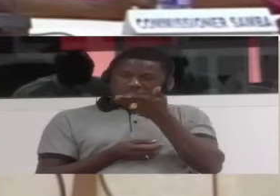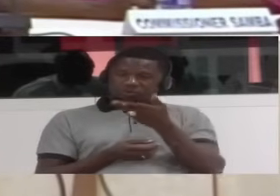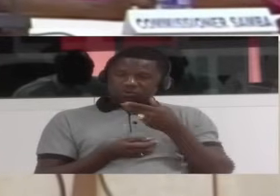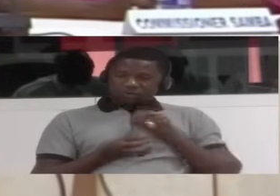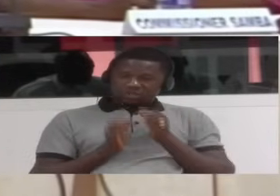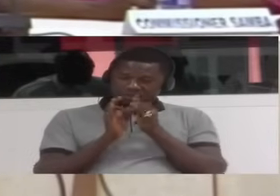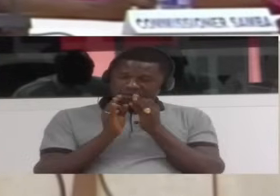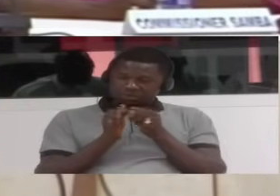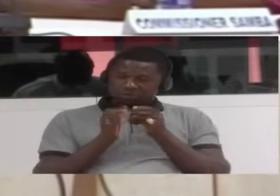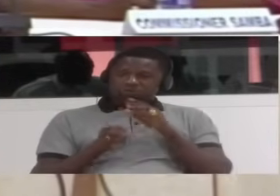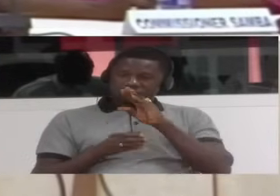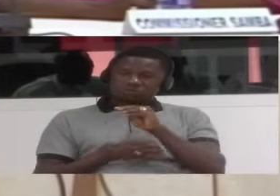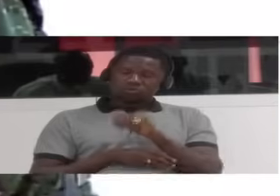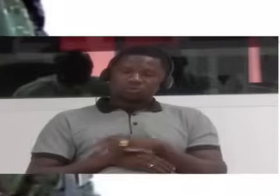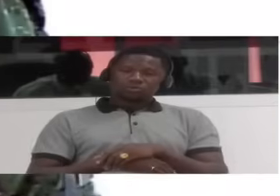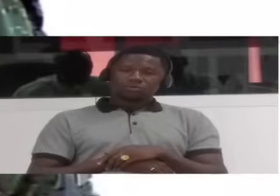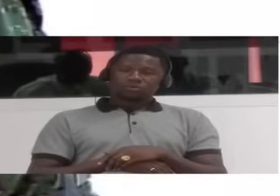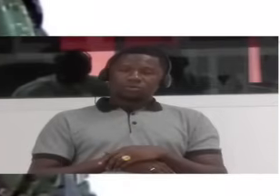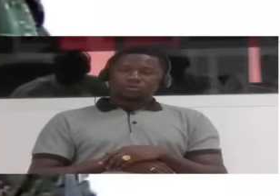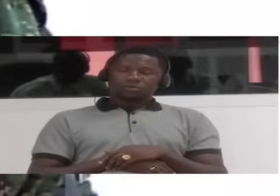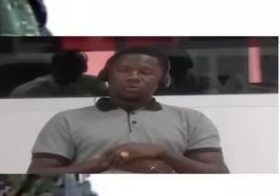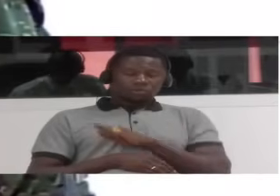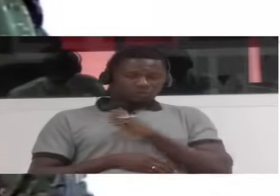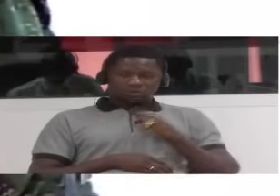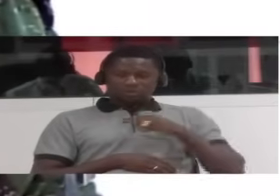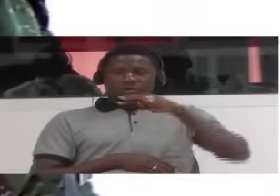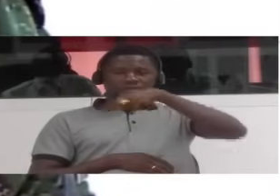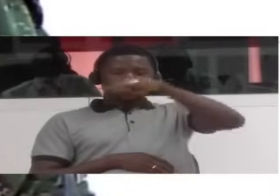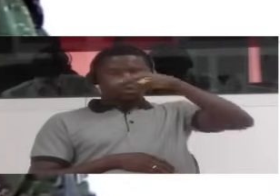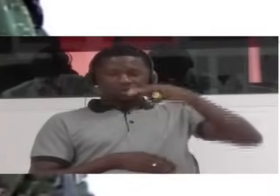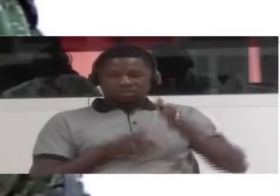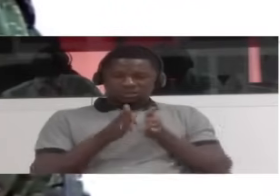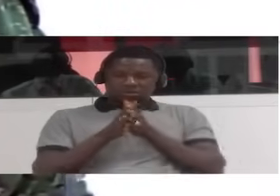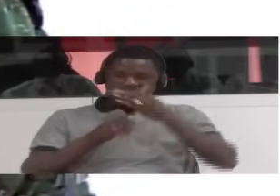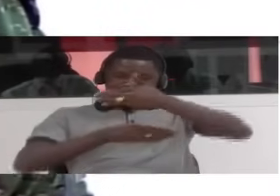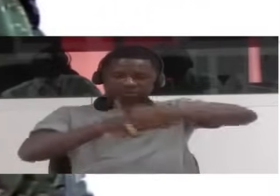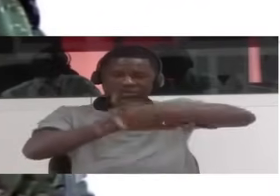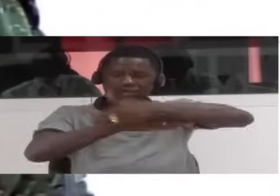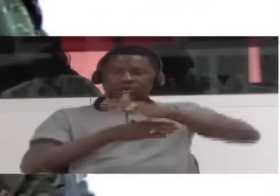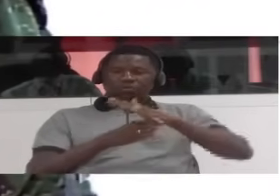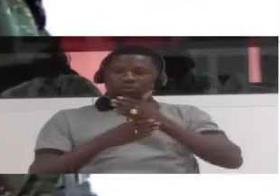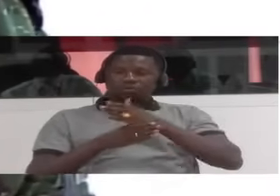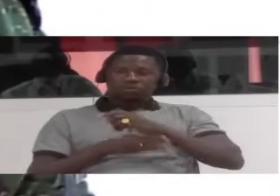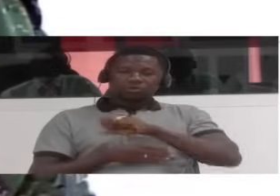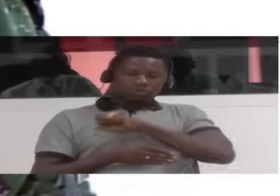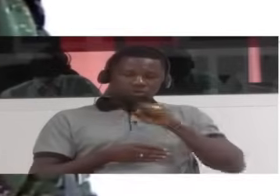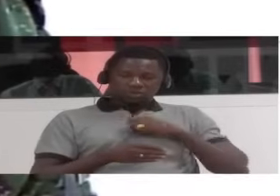detailed to play? We were patrolling along the side of the border between us and Casamance.